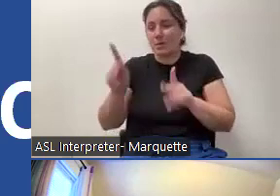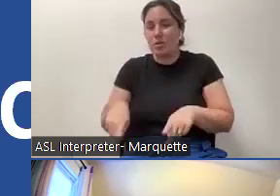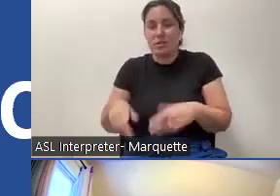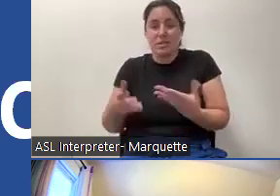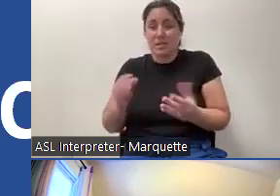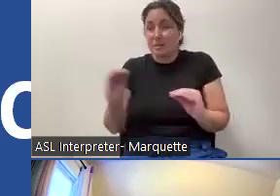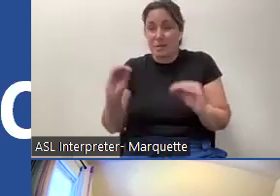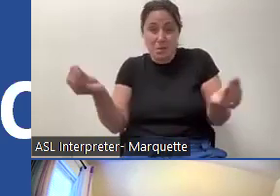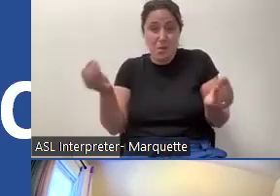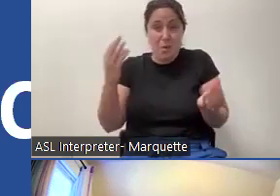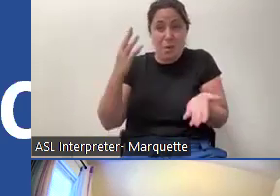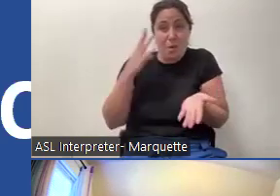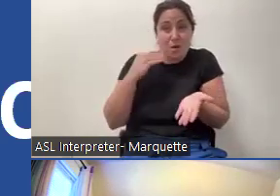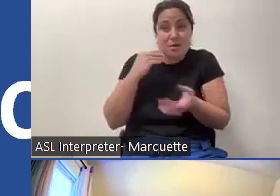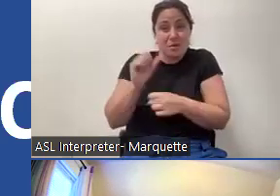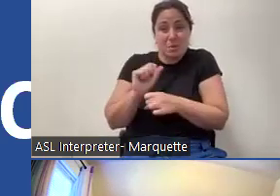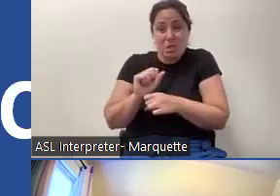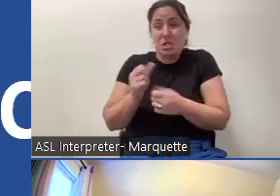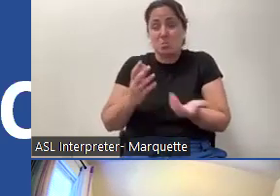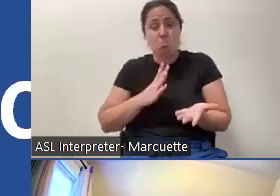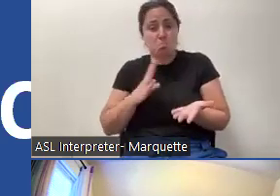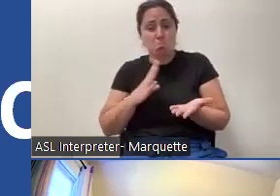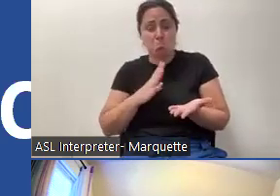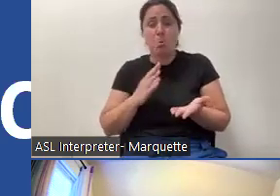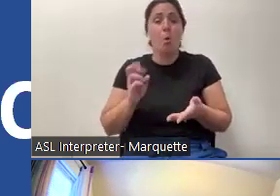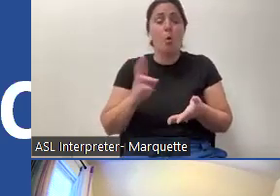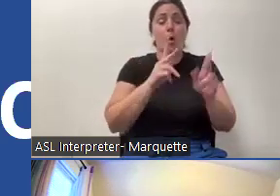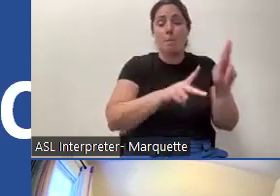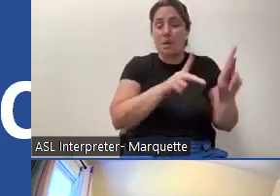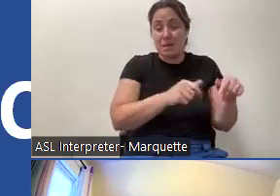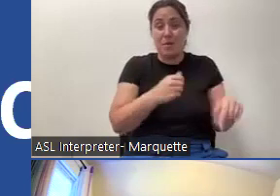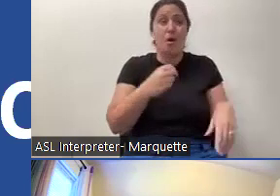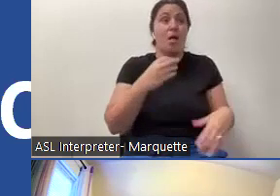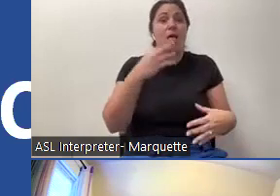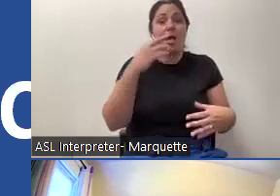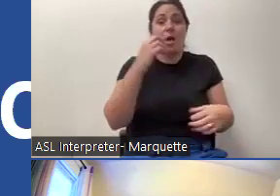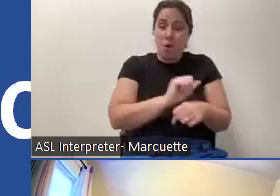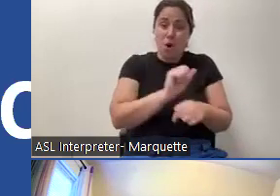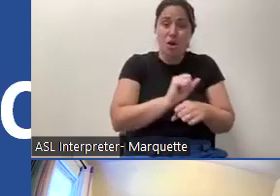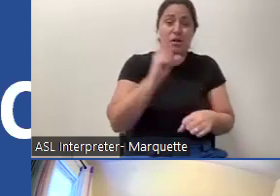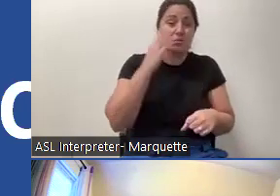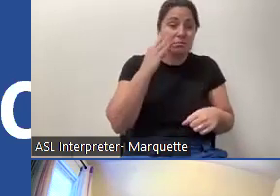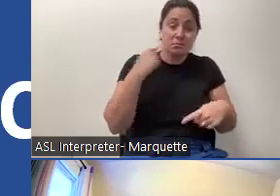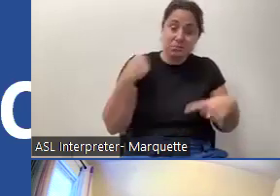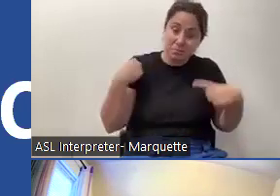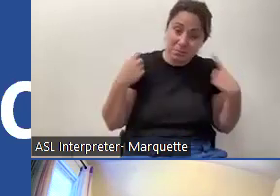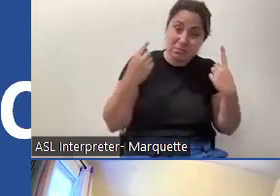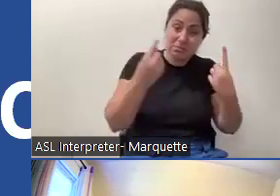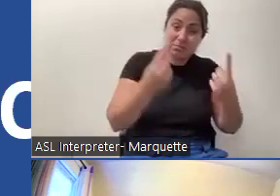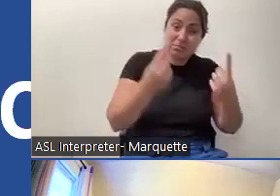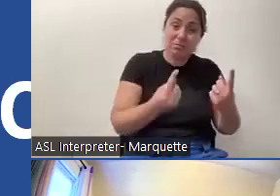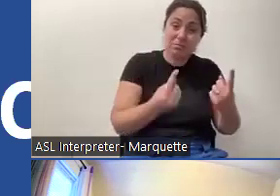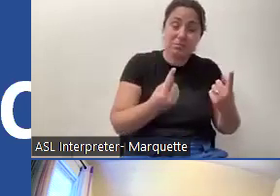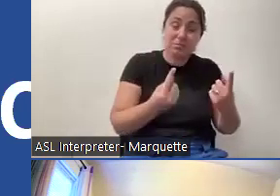history. And oftentimes there are individuals that are maybe reintegrating into the world of work, whether through, you know, medical leave